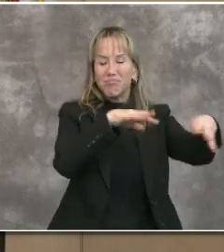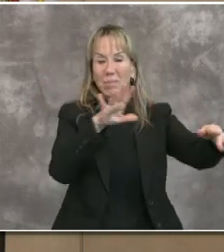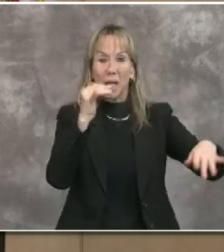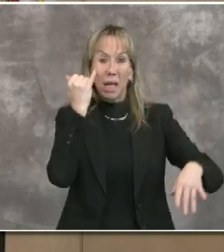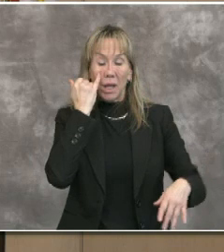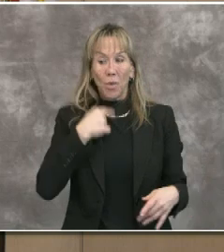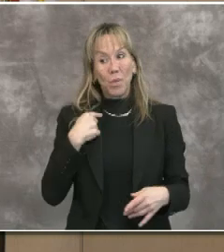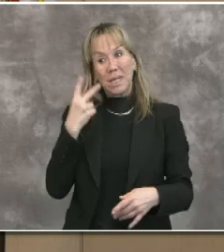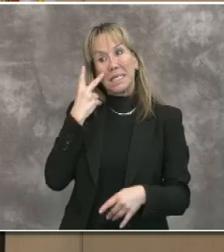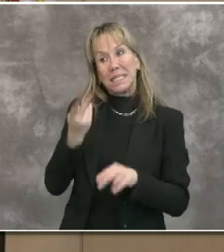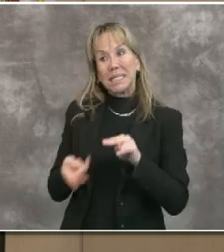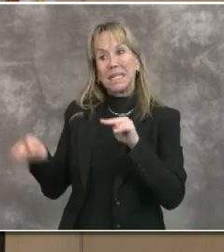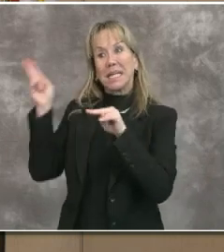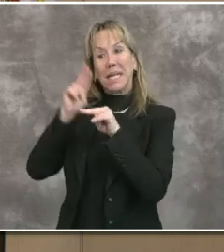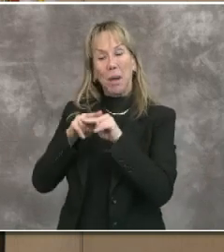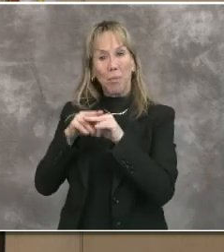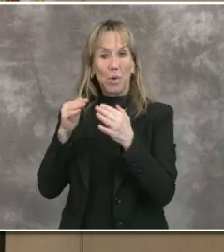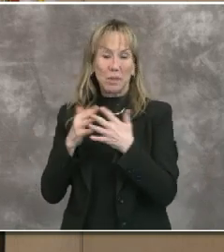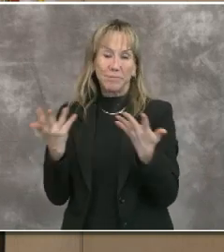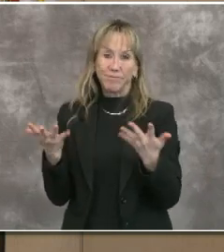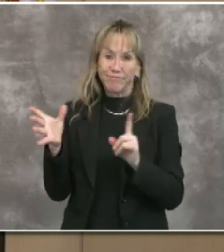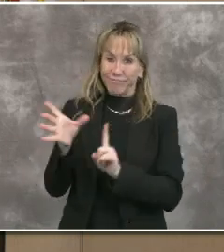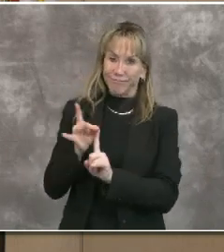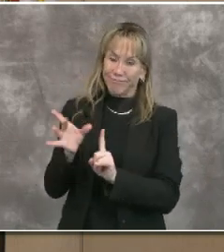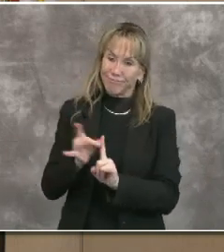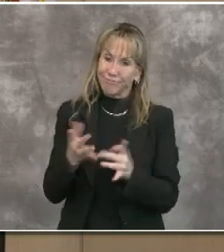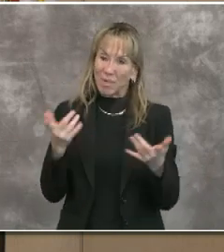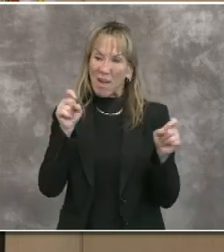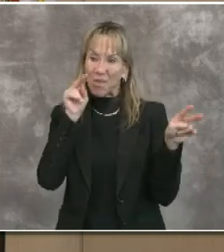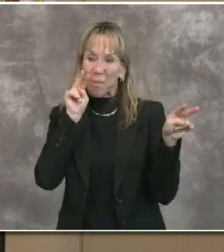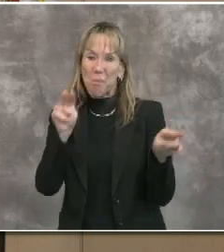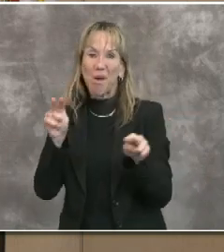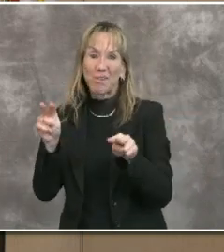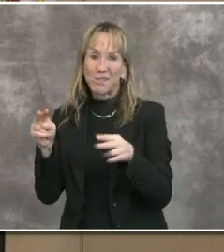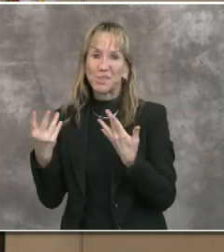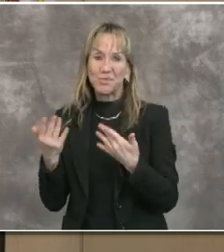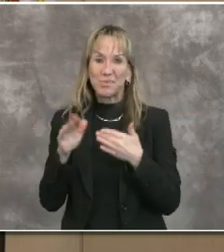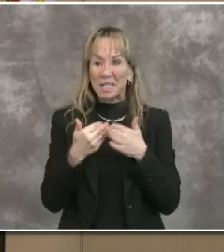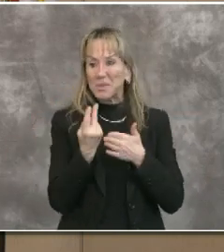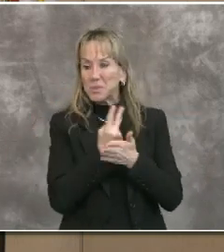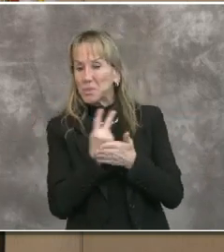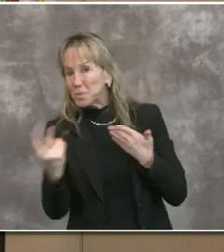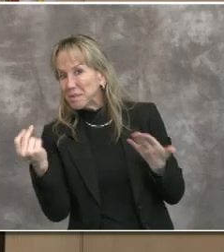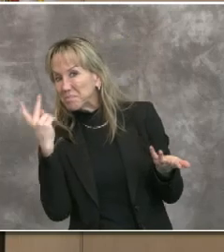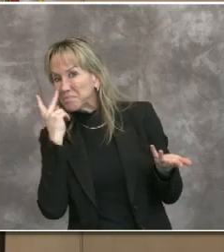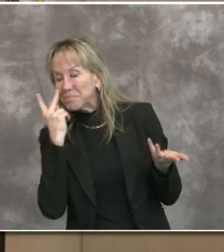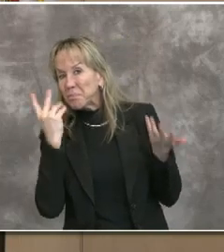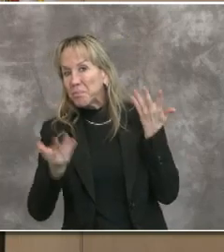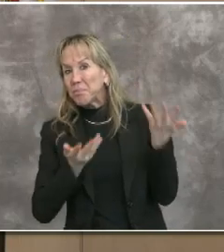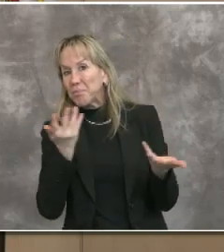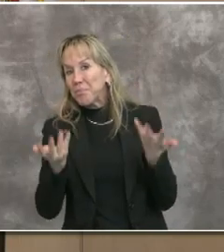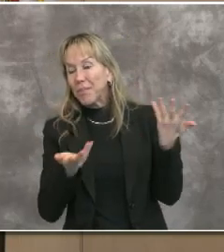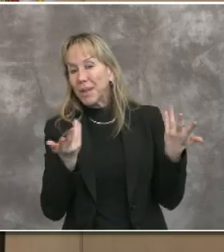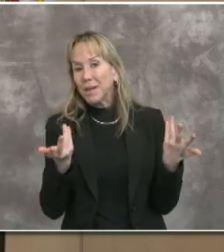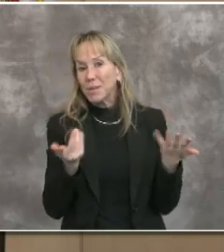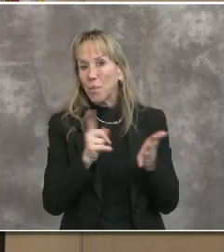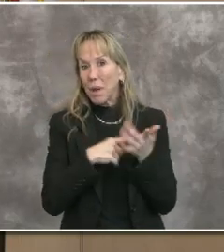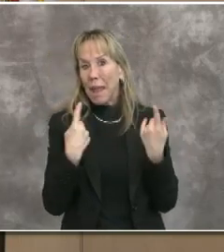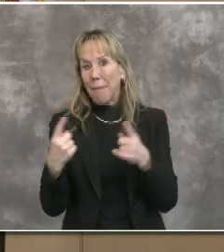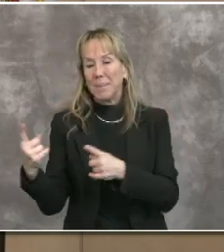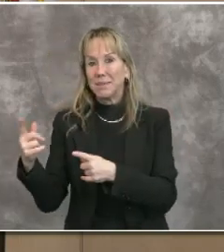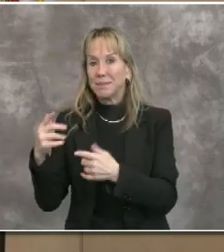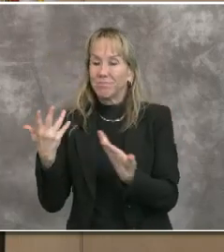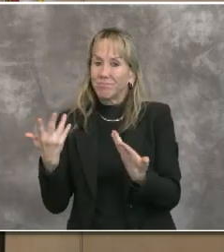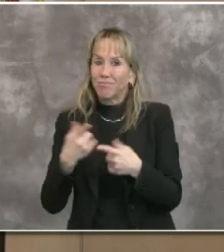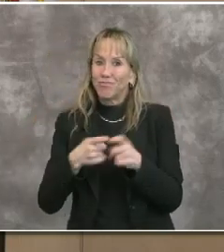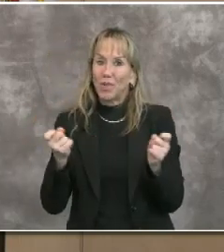increase in the number of cases. So we will just have to monitor that over the next 2 weeks and see what occurs as a